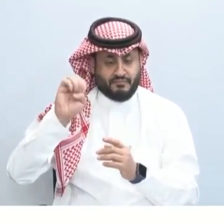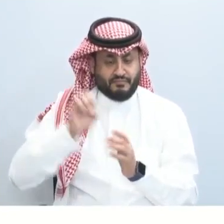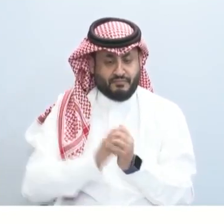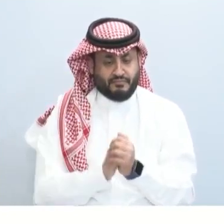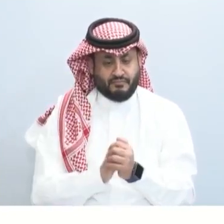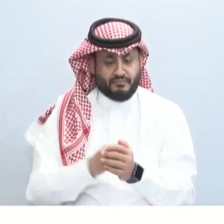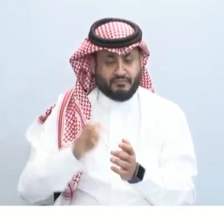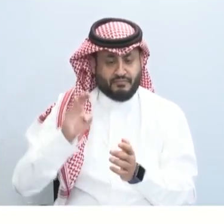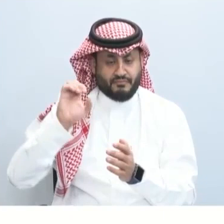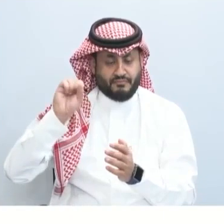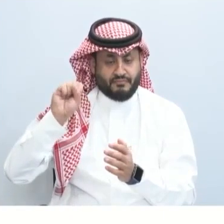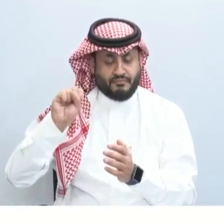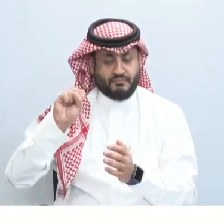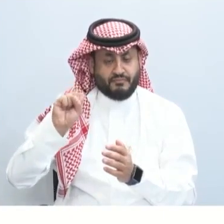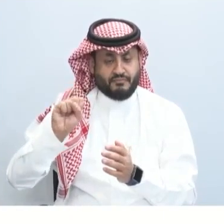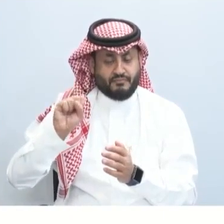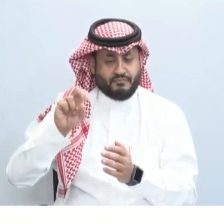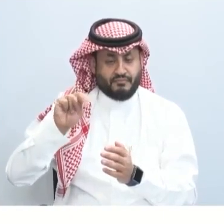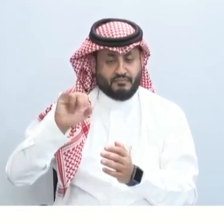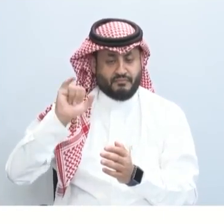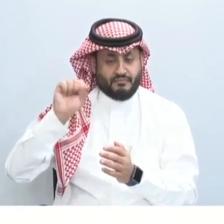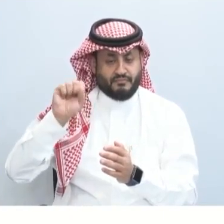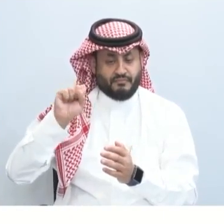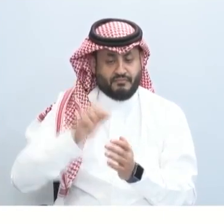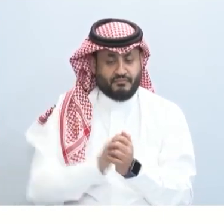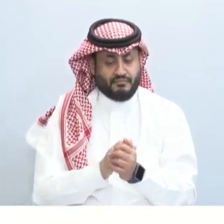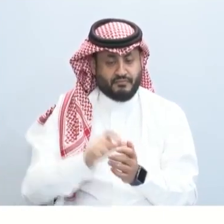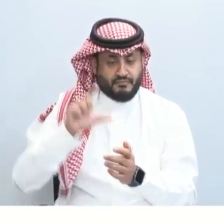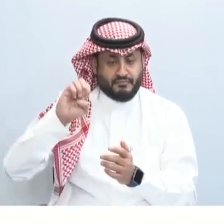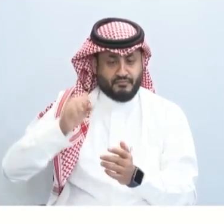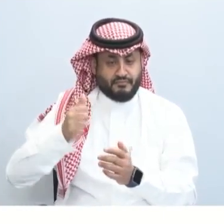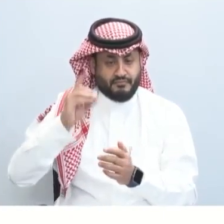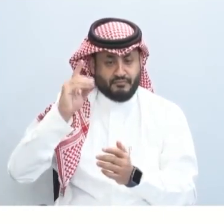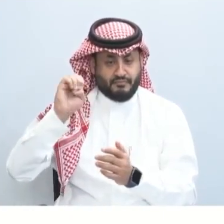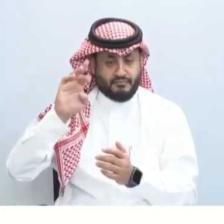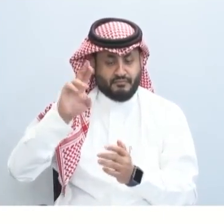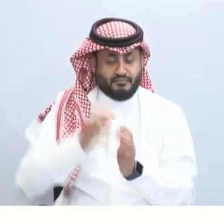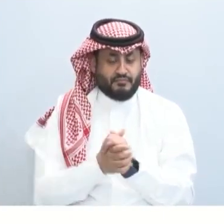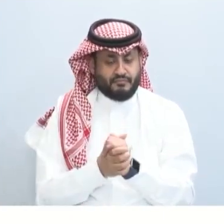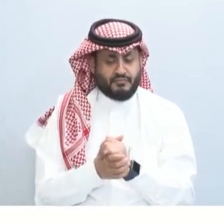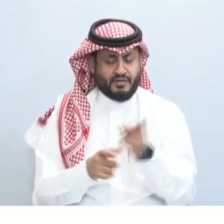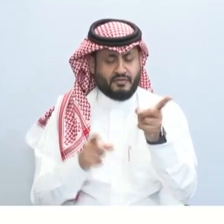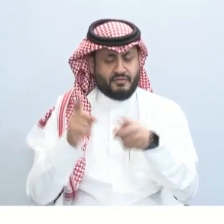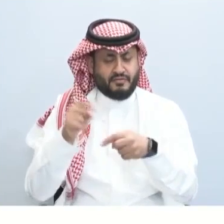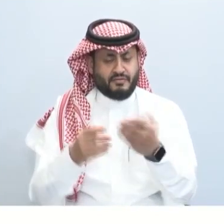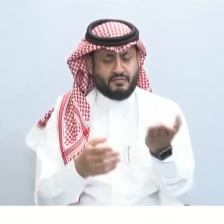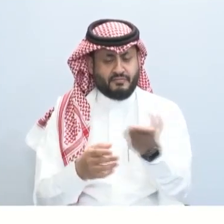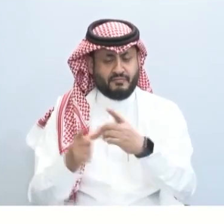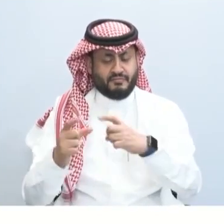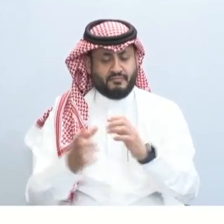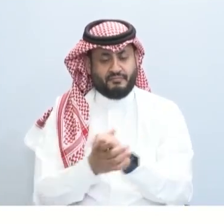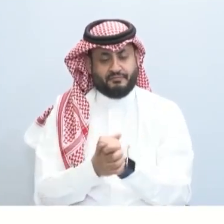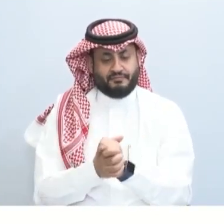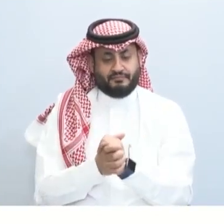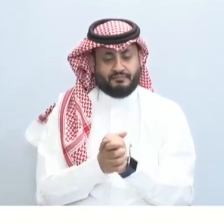business, and leader. So what we're going to do here is that we're going to match each of these words with the right